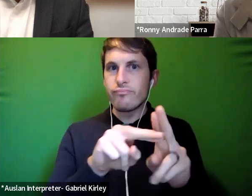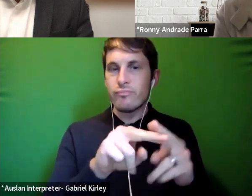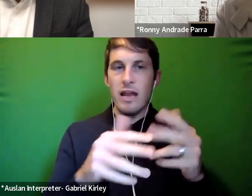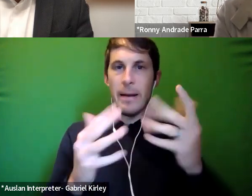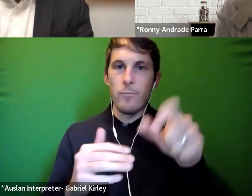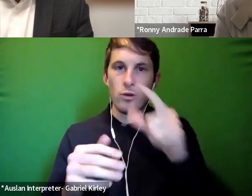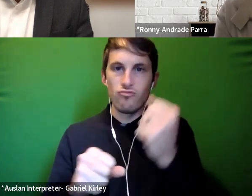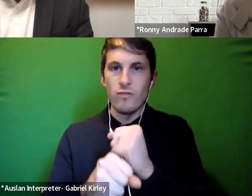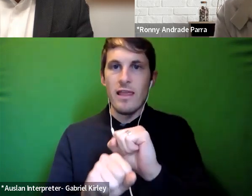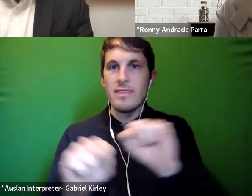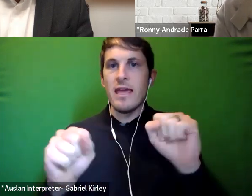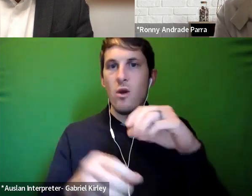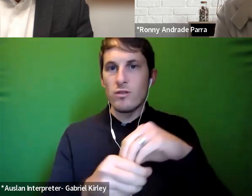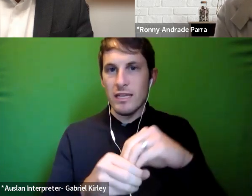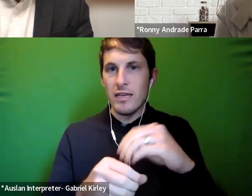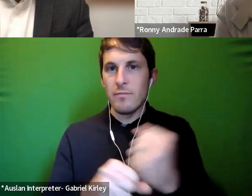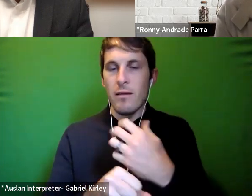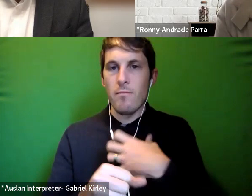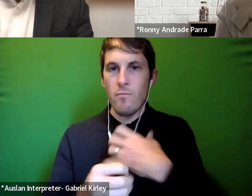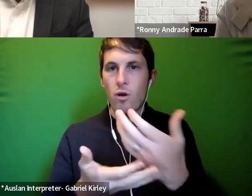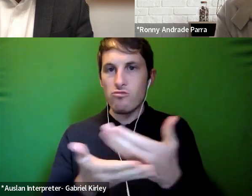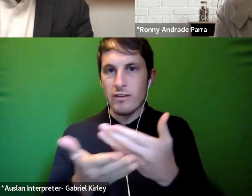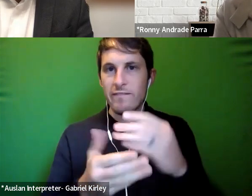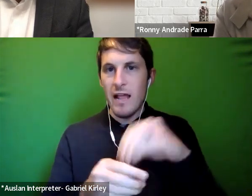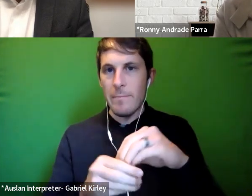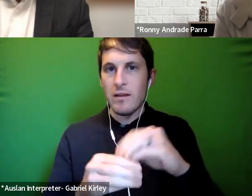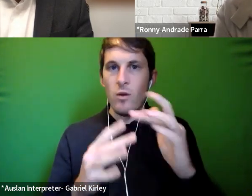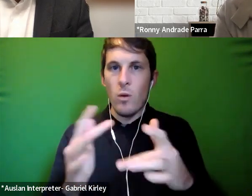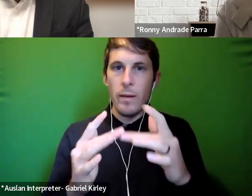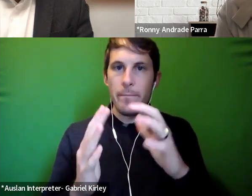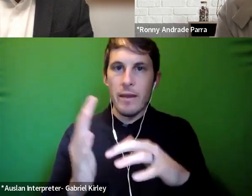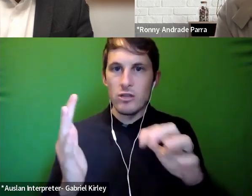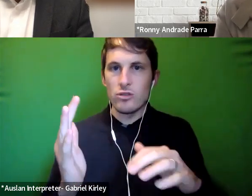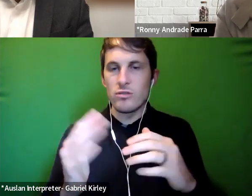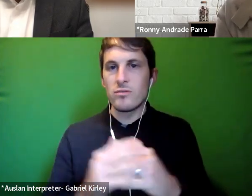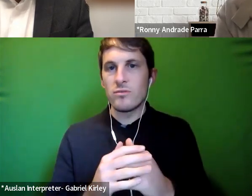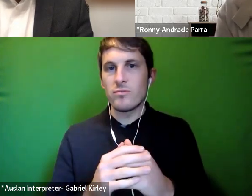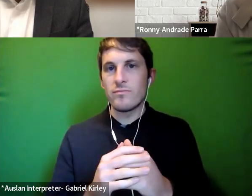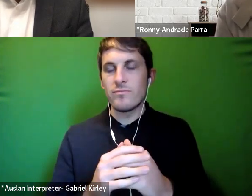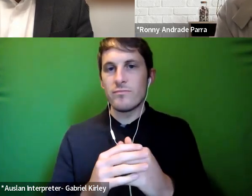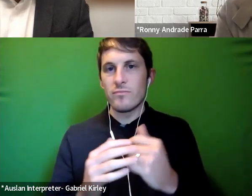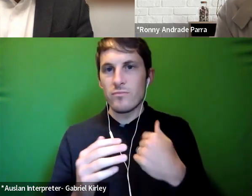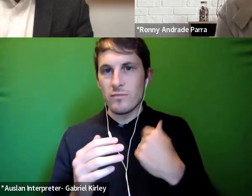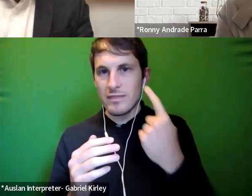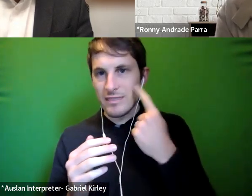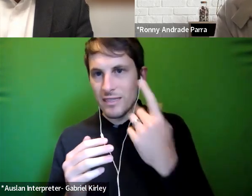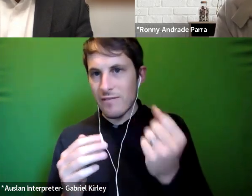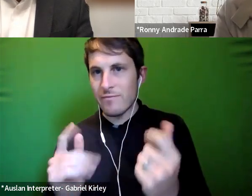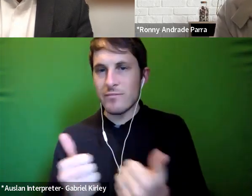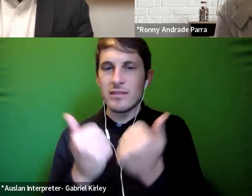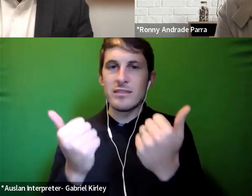their own content. And we created more interactive elements on web pages. We started seeing carousels and accordions and tabs and